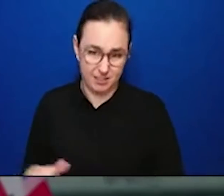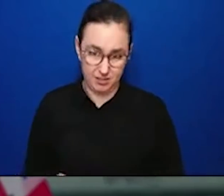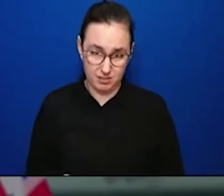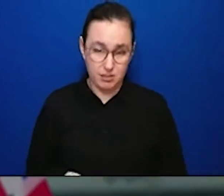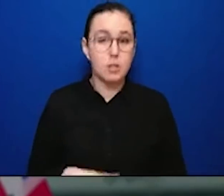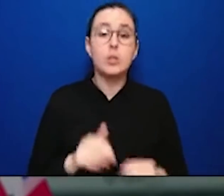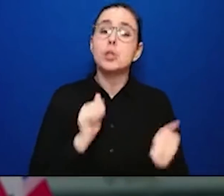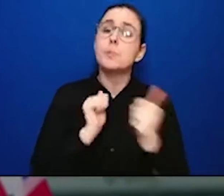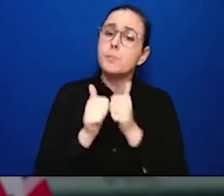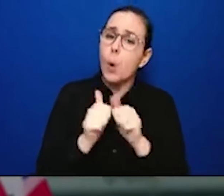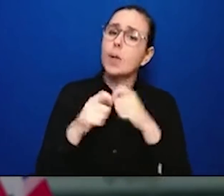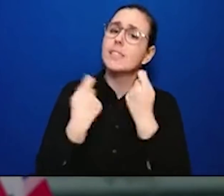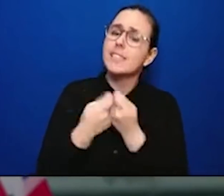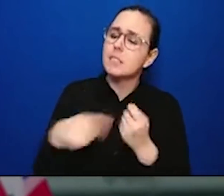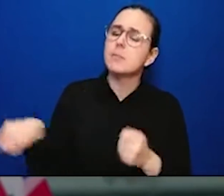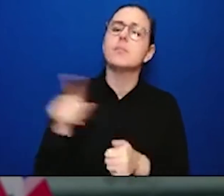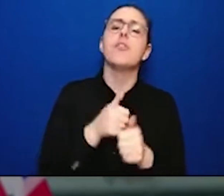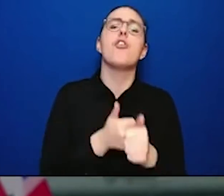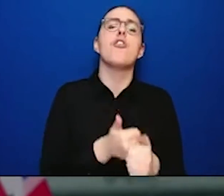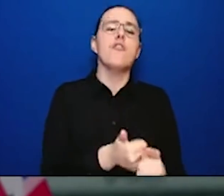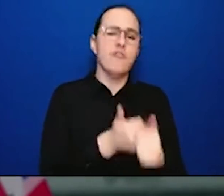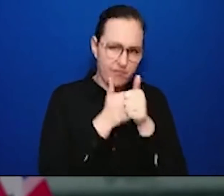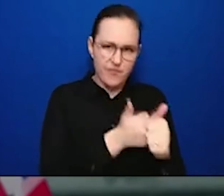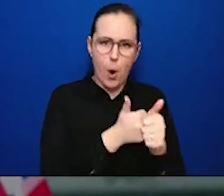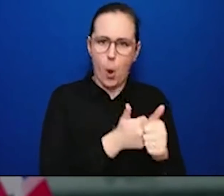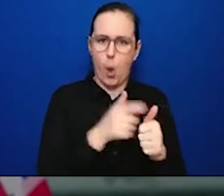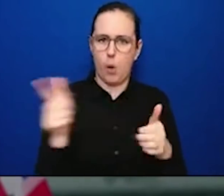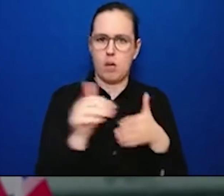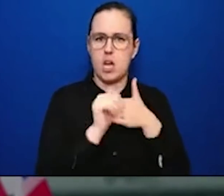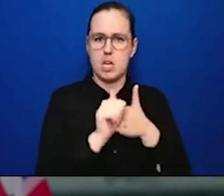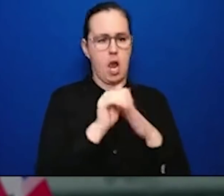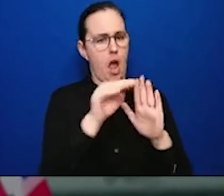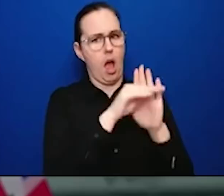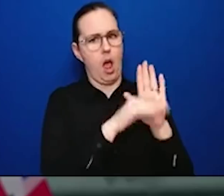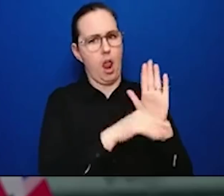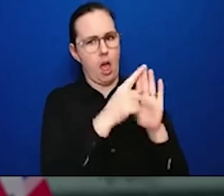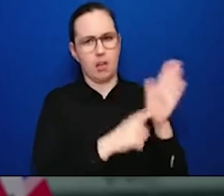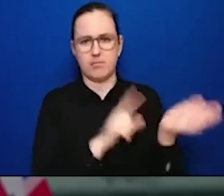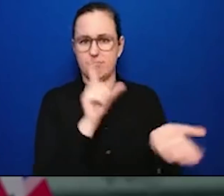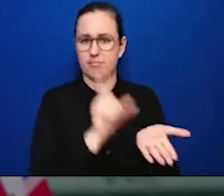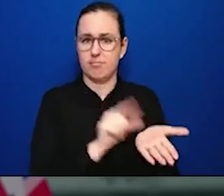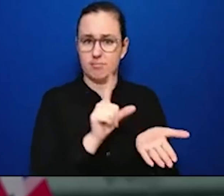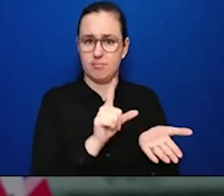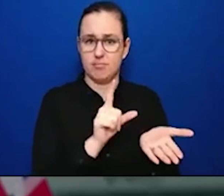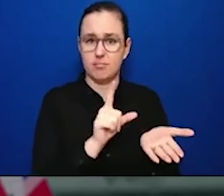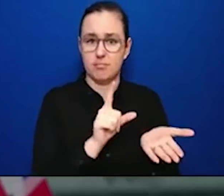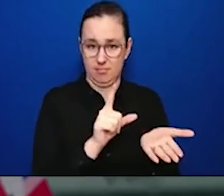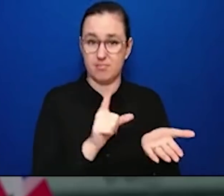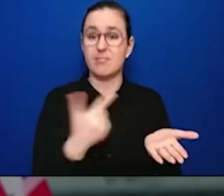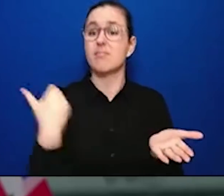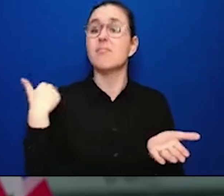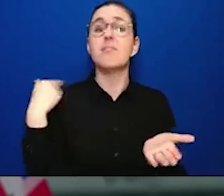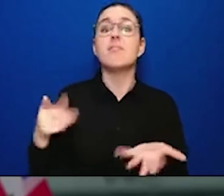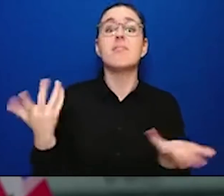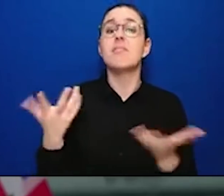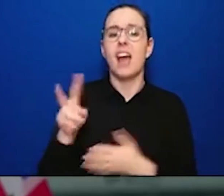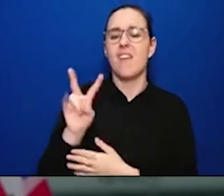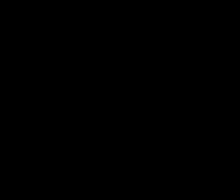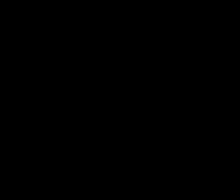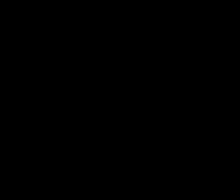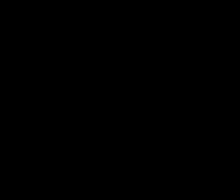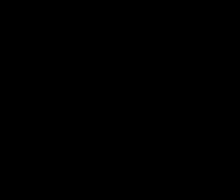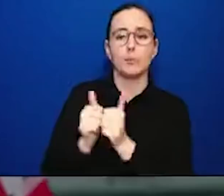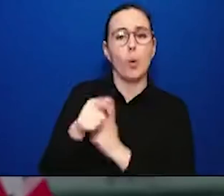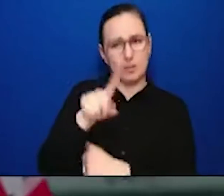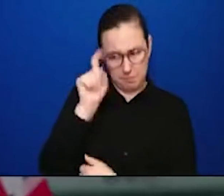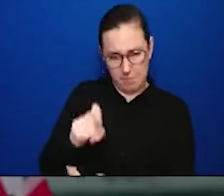Sport guidelines, staying in your local sports areas, and I recognize this isn't exact, but we will work with each of the